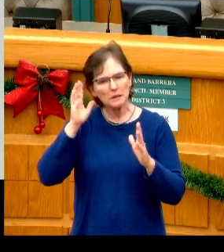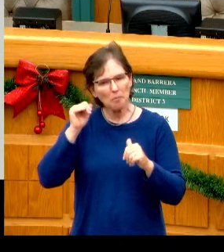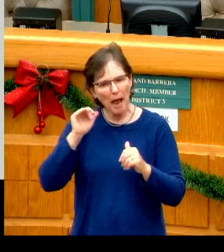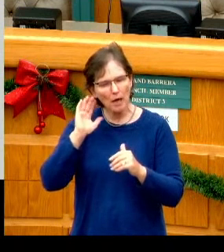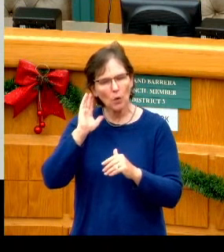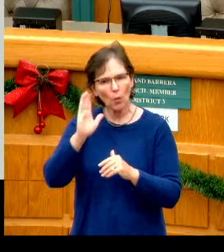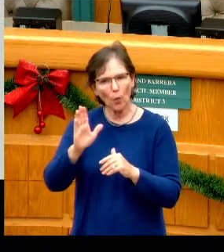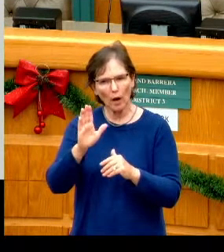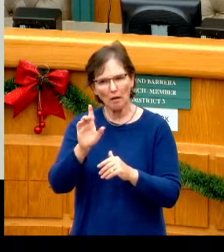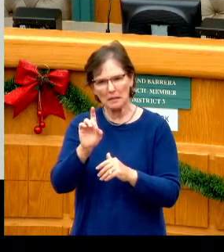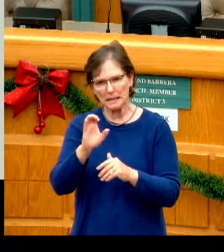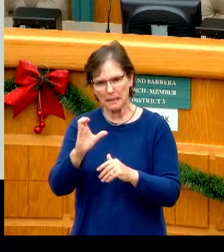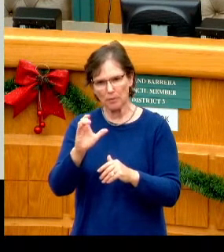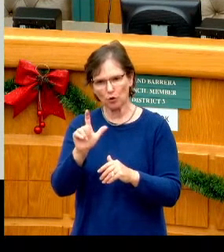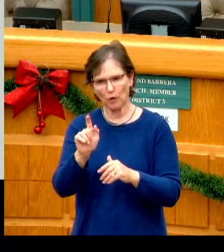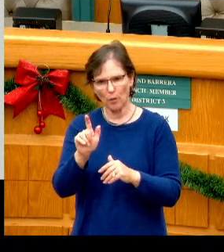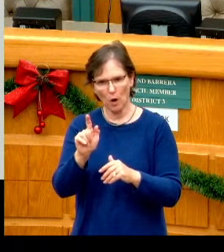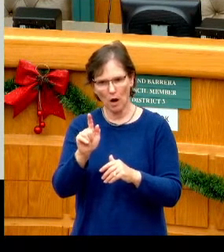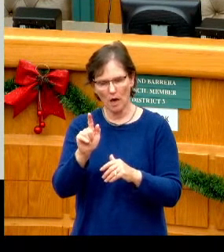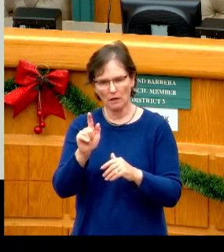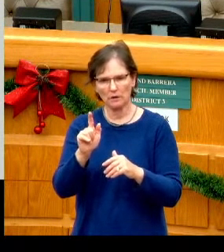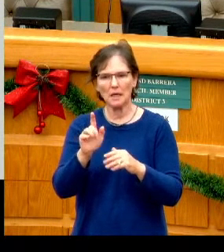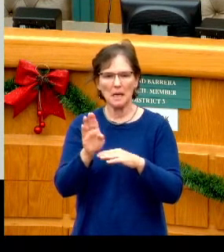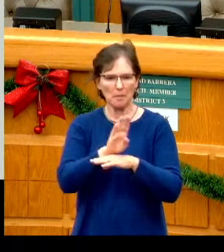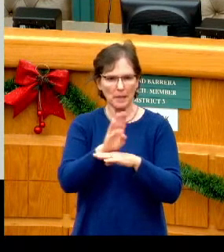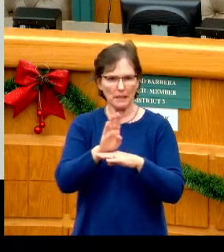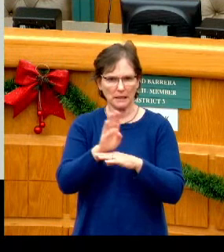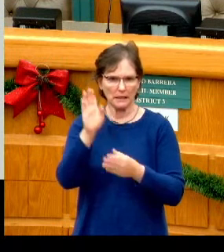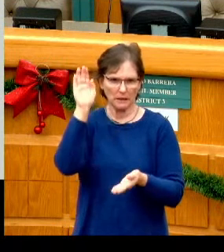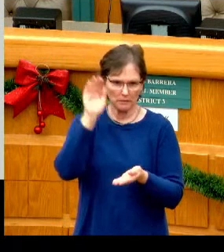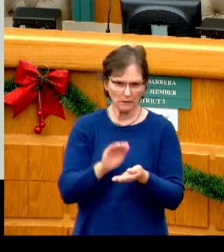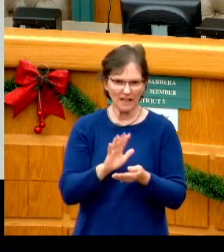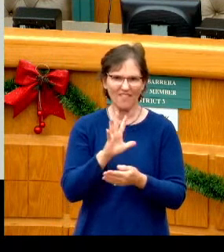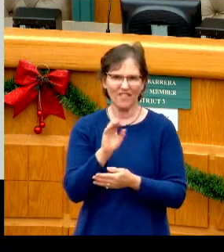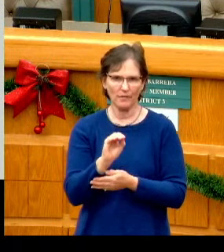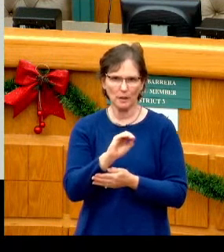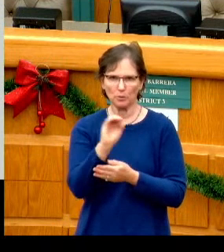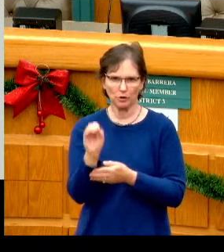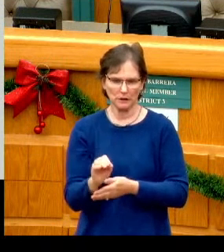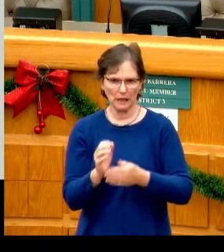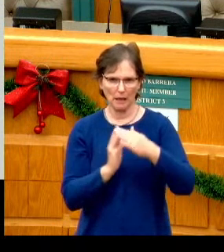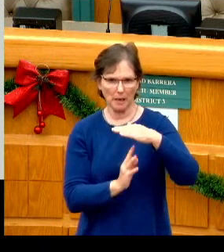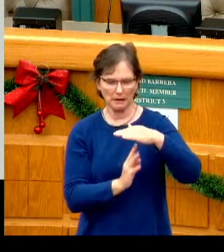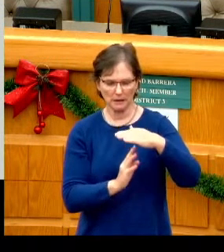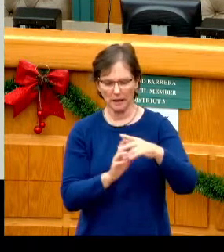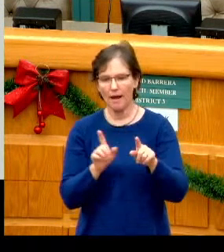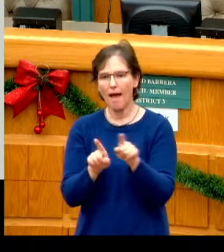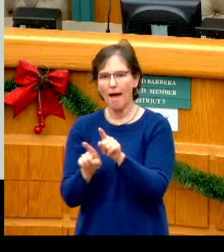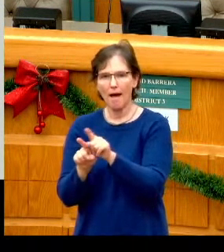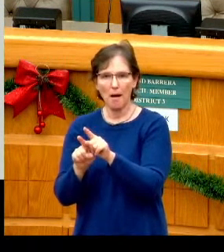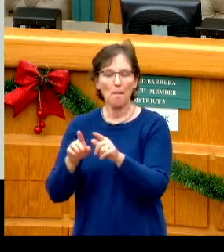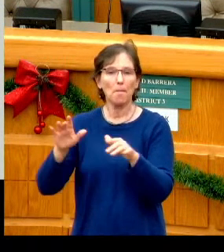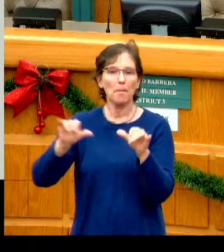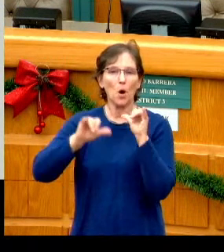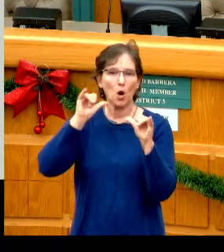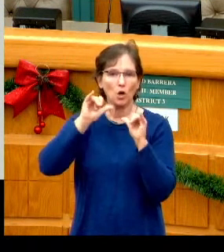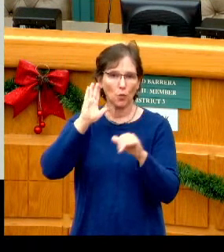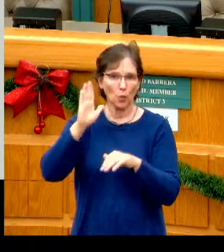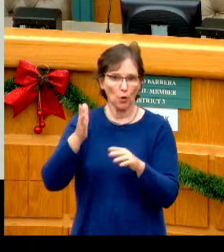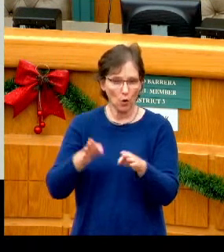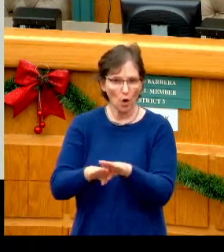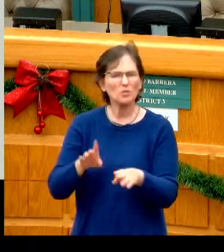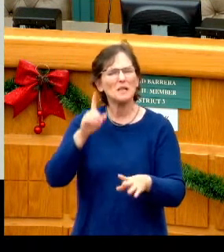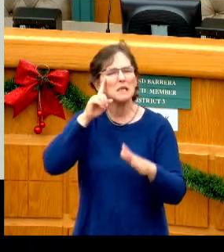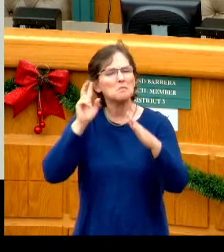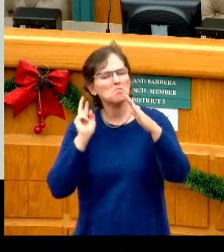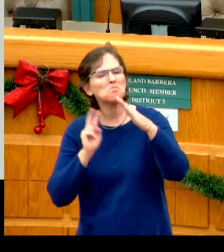go to 50% capacity and bars close. We'll keep you updated on that projection when we think that's going to occur. New cases